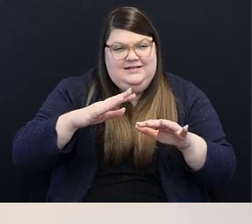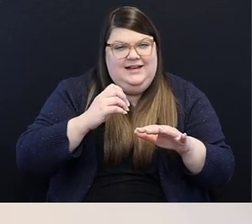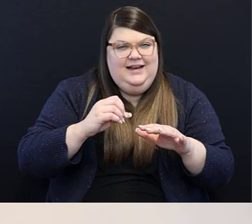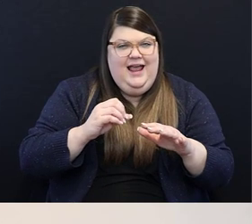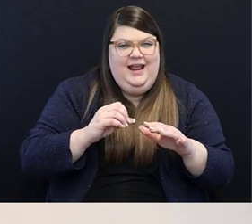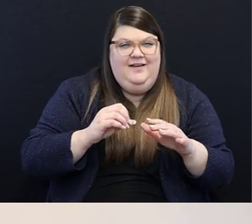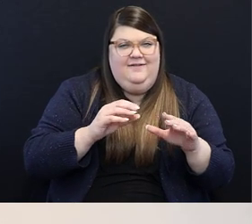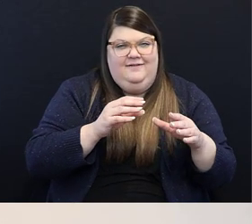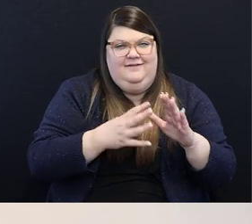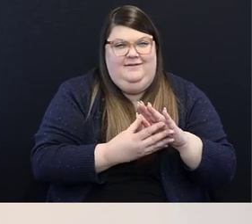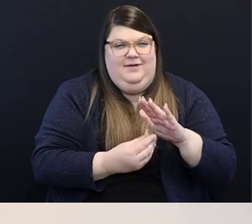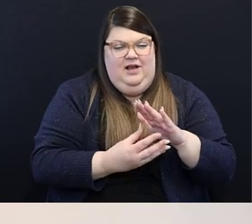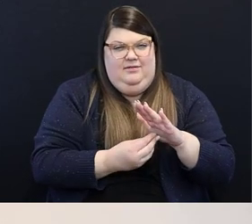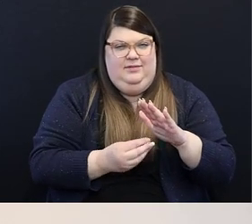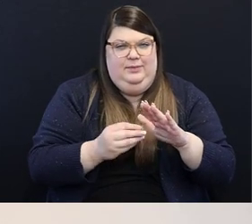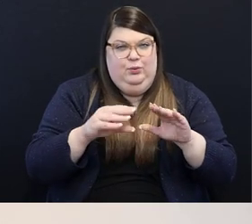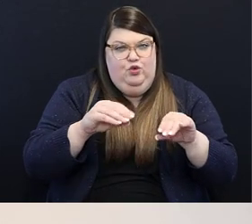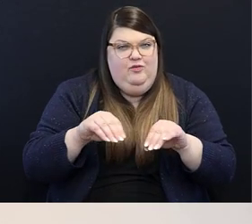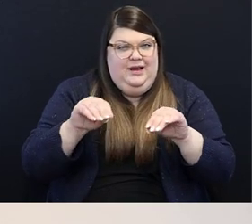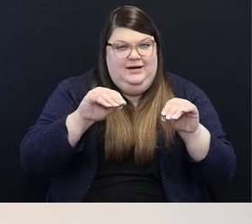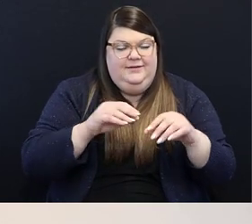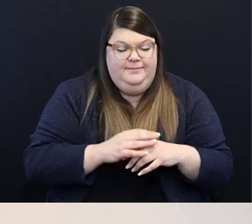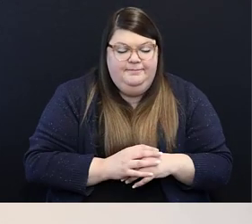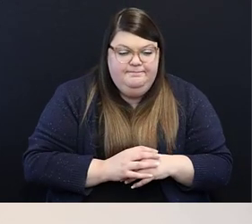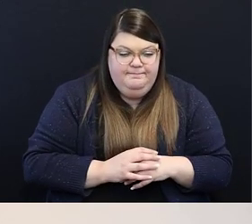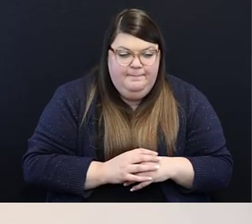movement, and thinking about